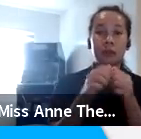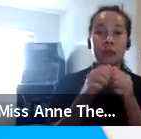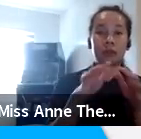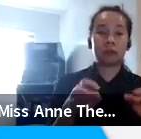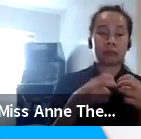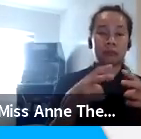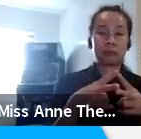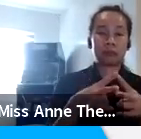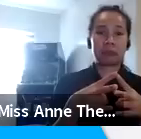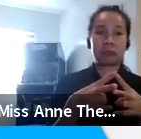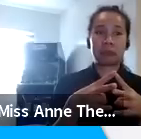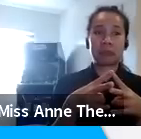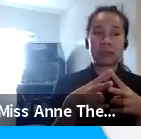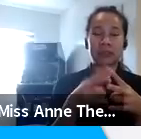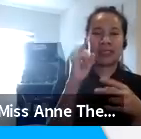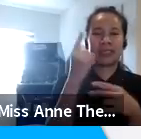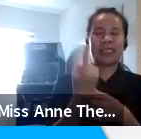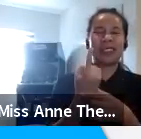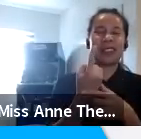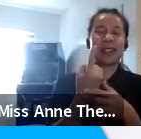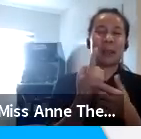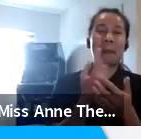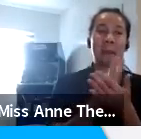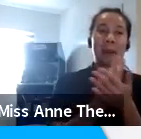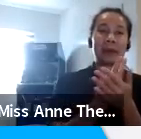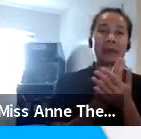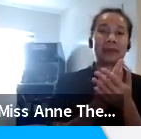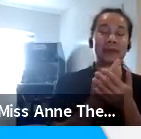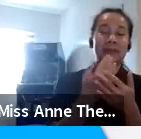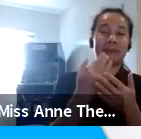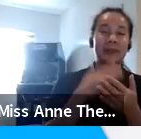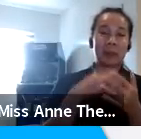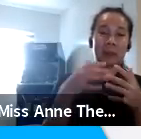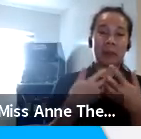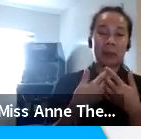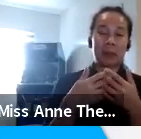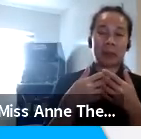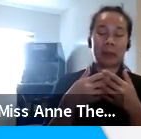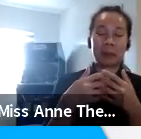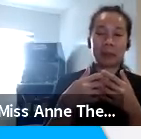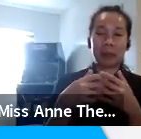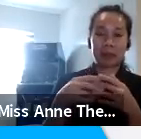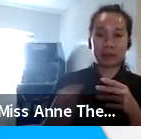dollar in my pocket. Everything is paid by them.